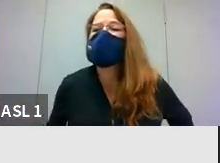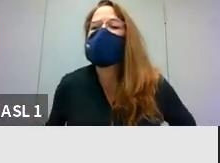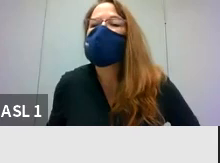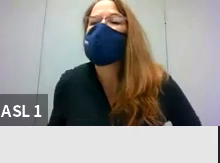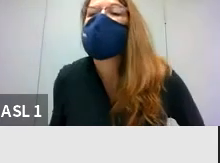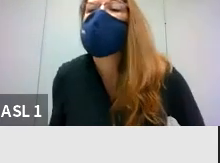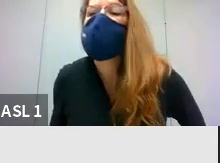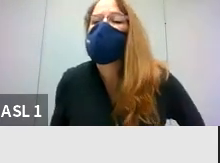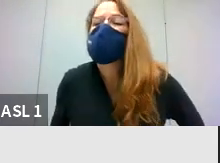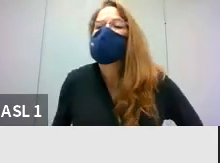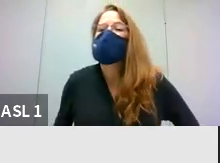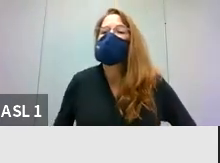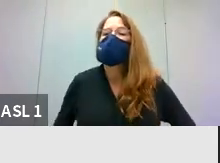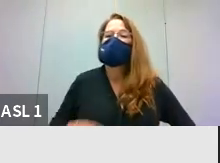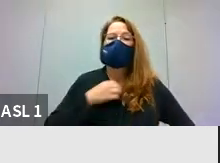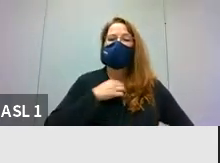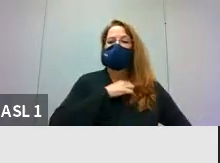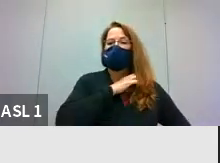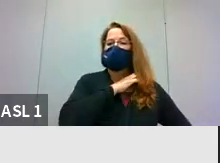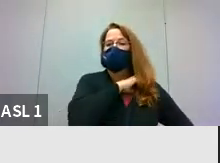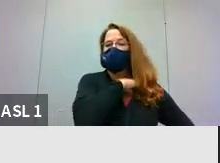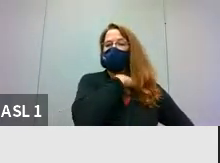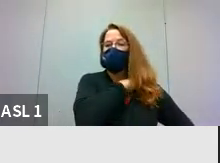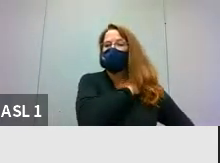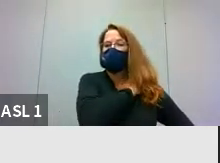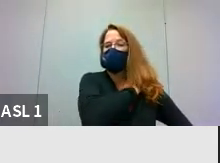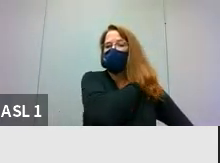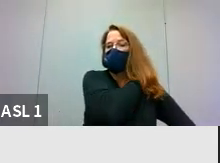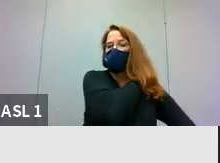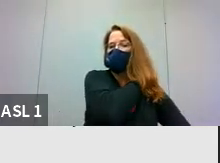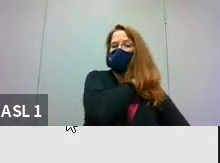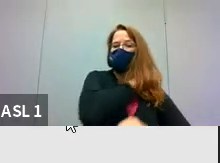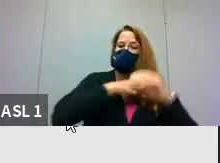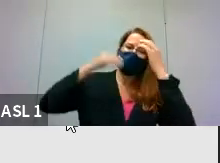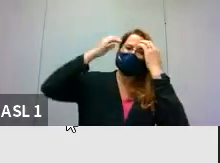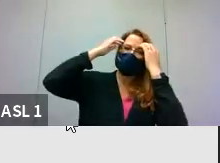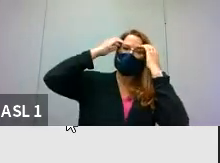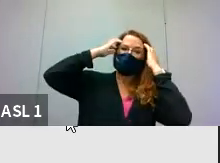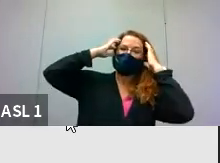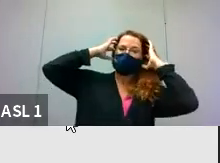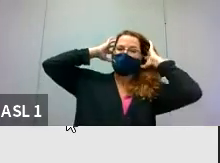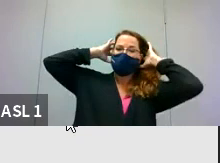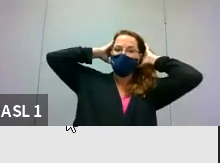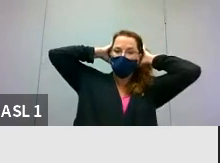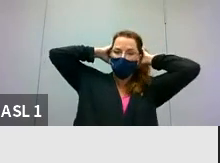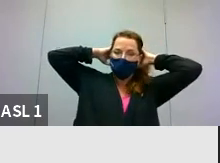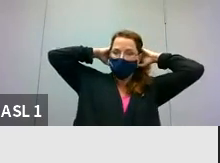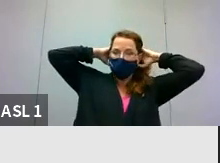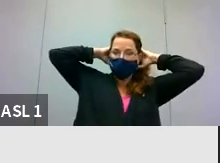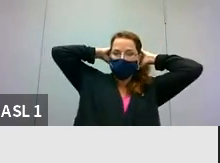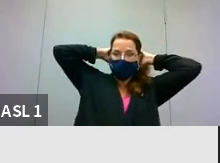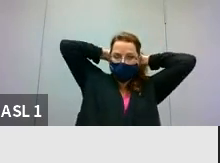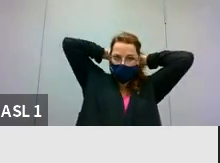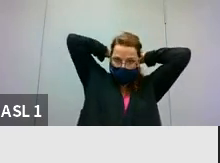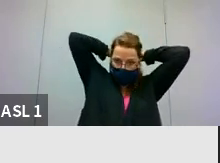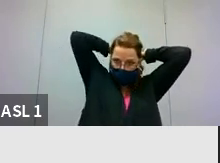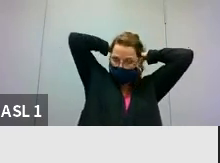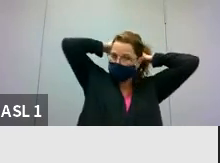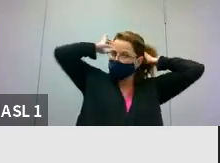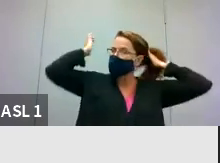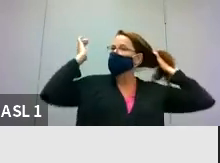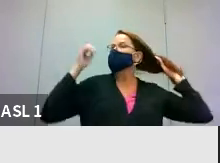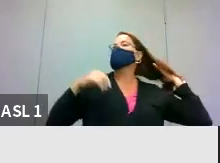Who am I making co-host? Well, make Rick. me co-host. I think Rick probably, are you going to probably get off here in a minute? And Yeah, if you're through with